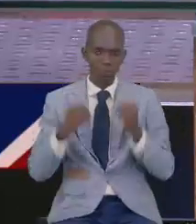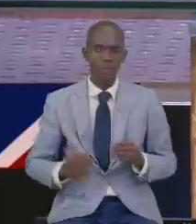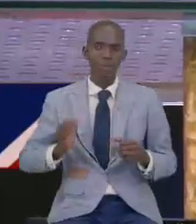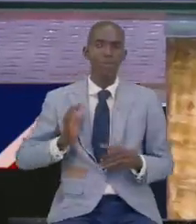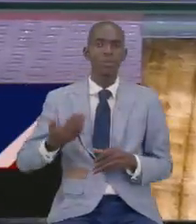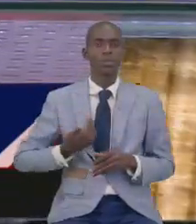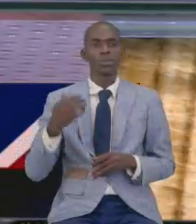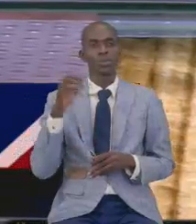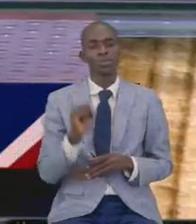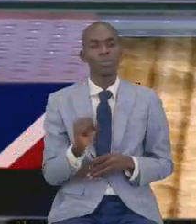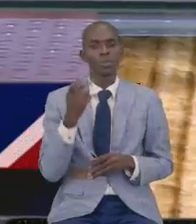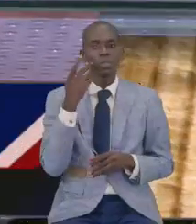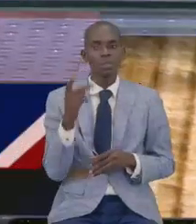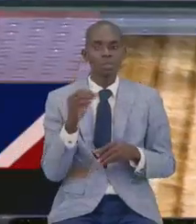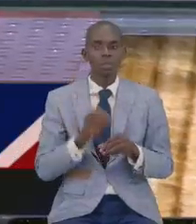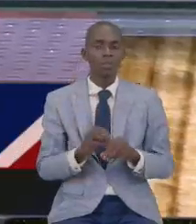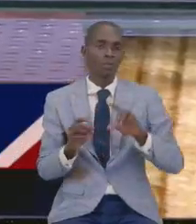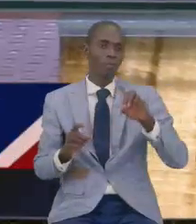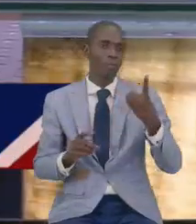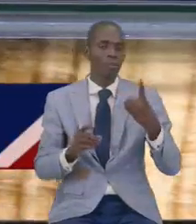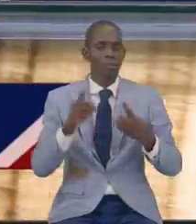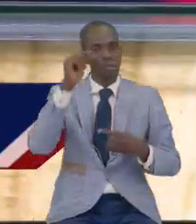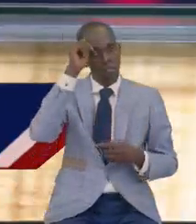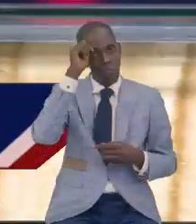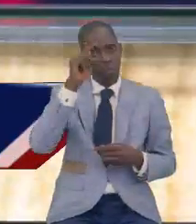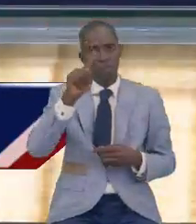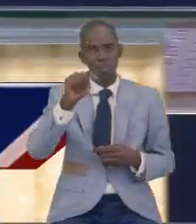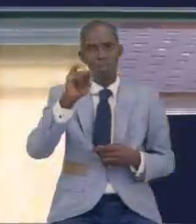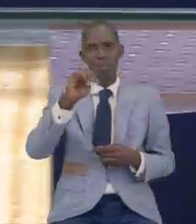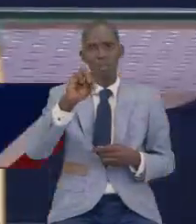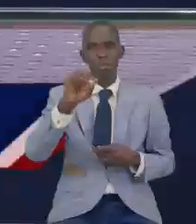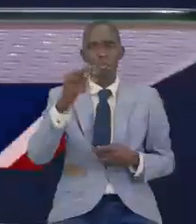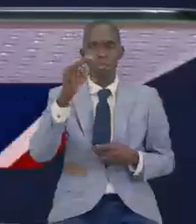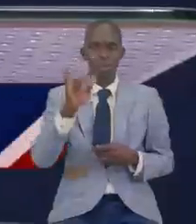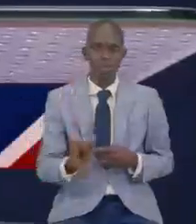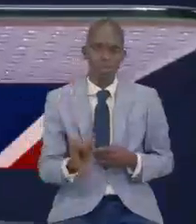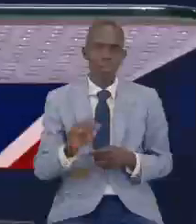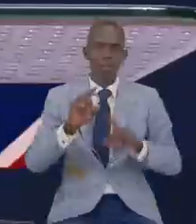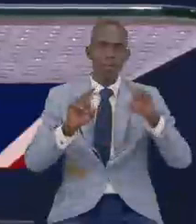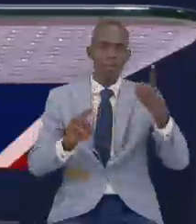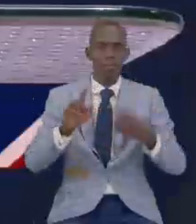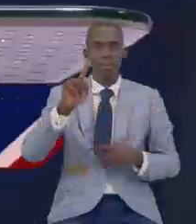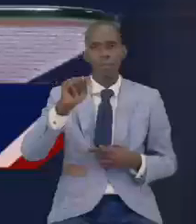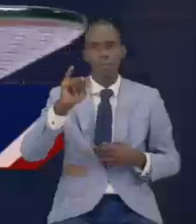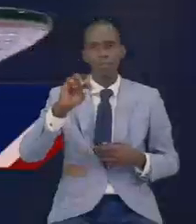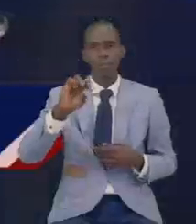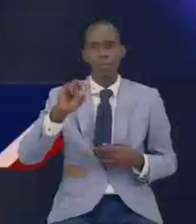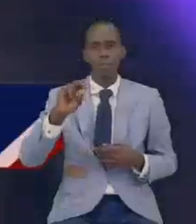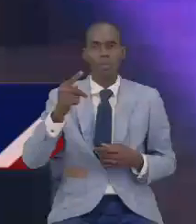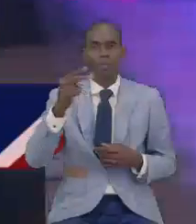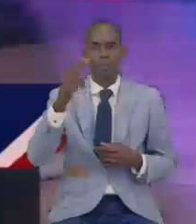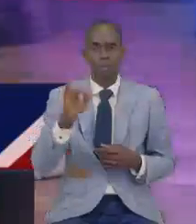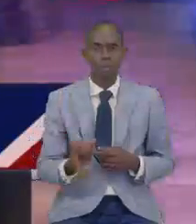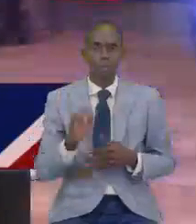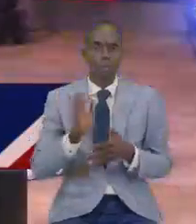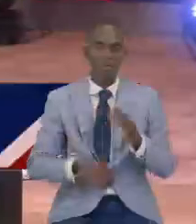to 1 Timothy chapter 4. In 1 Timothy chapter 4, we're looking at verse 13. 1